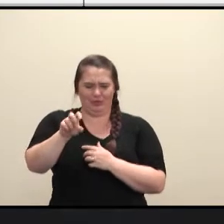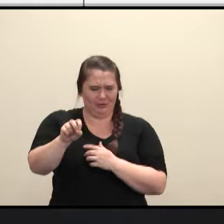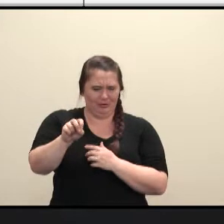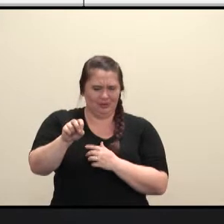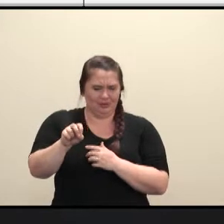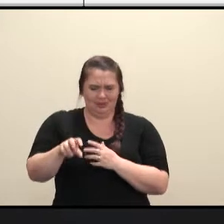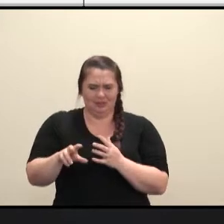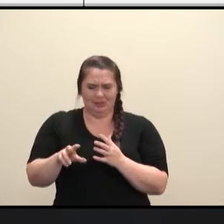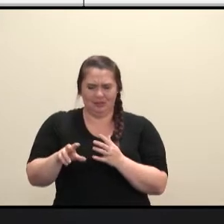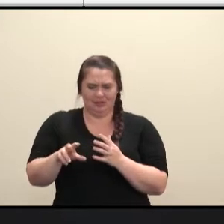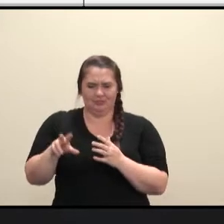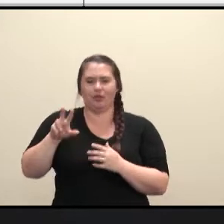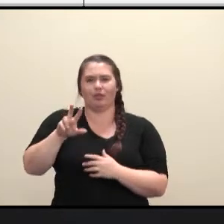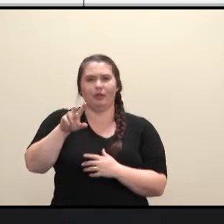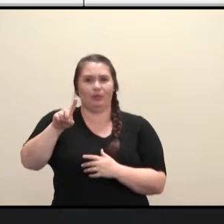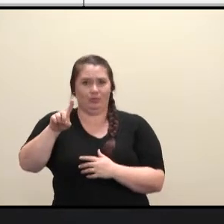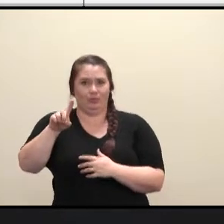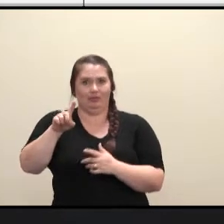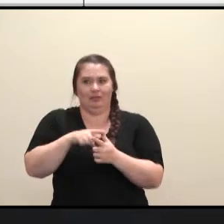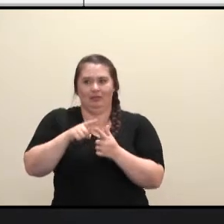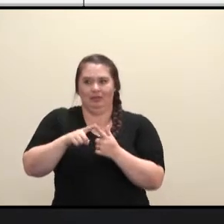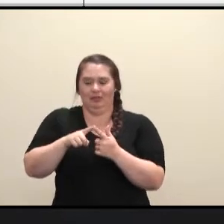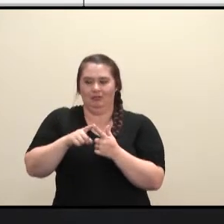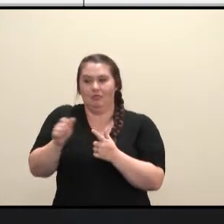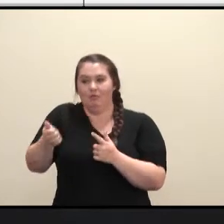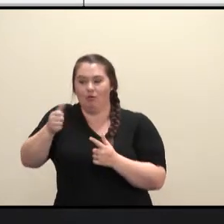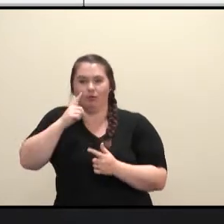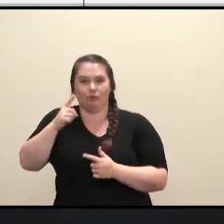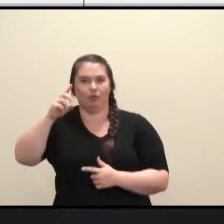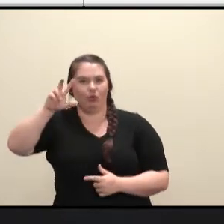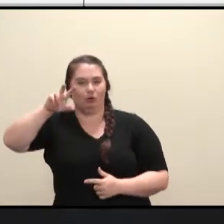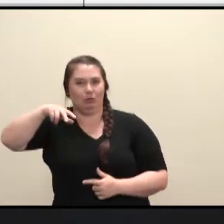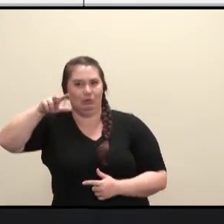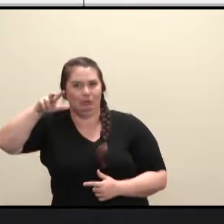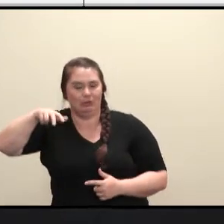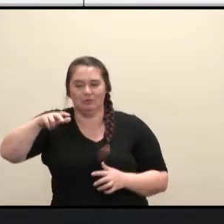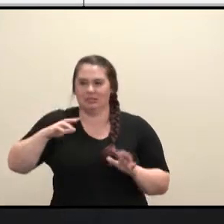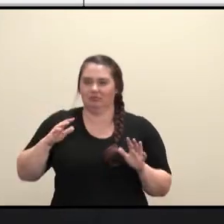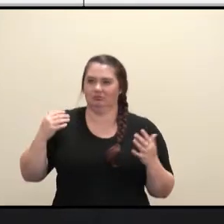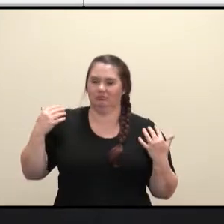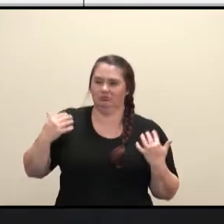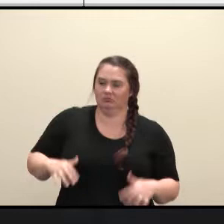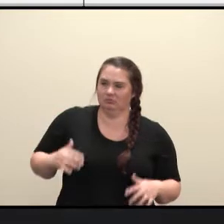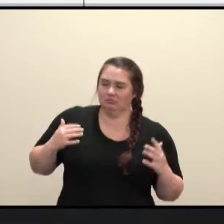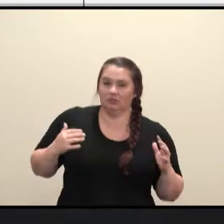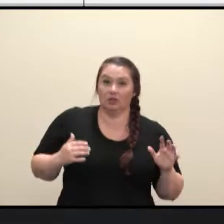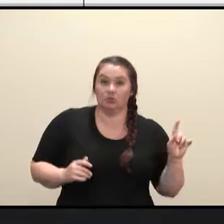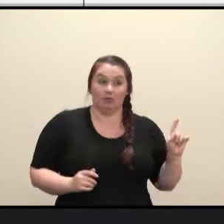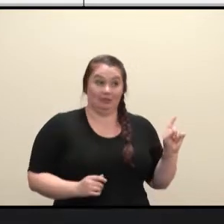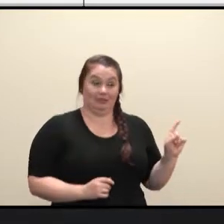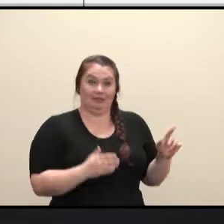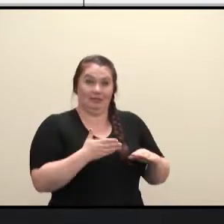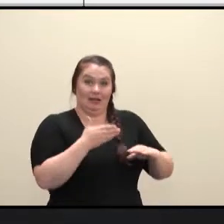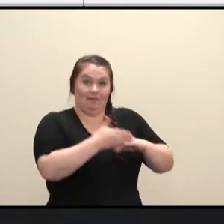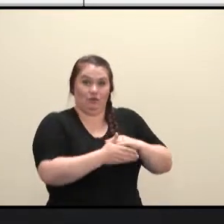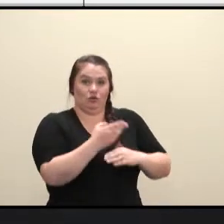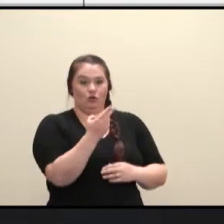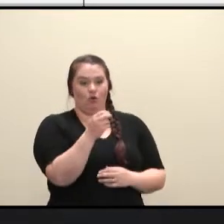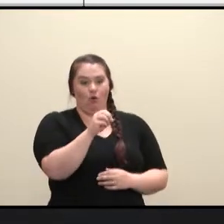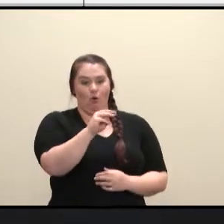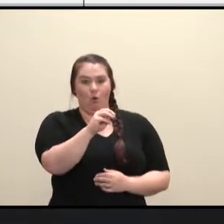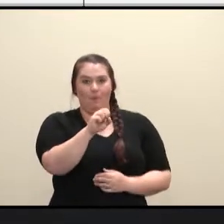was 31, and then I got one for 33, but that was before the homestead exemption change. So this is after the homestead